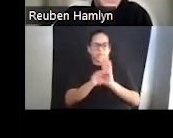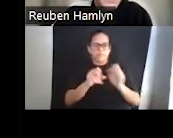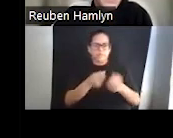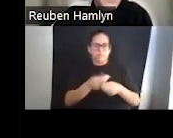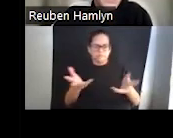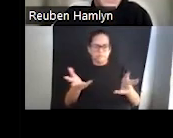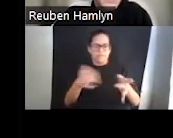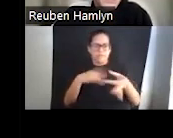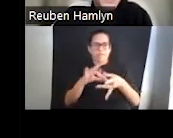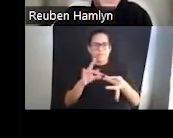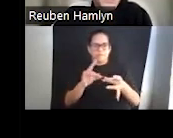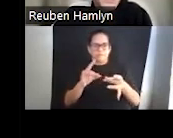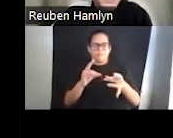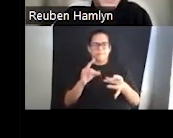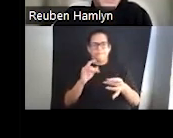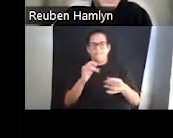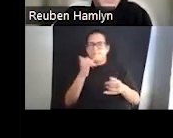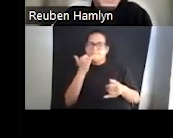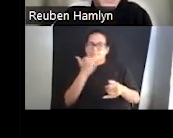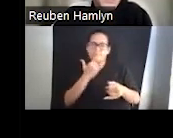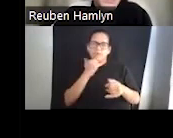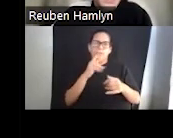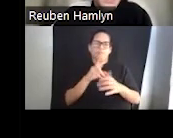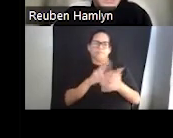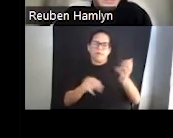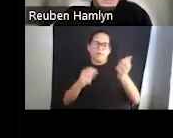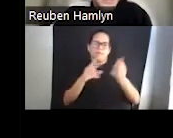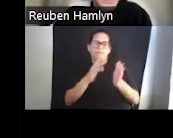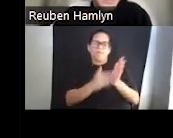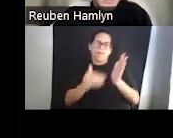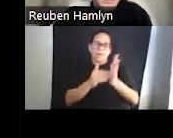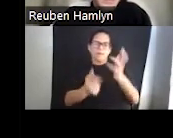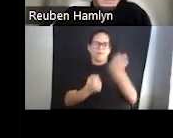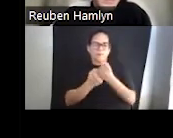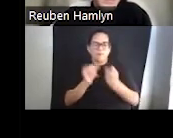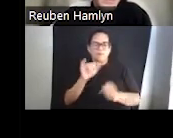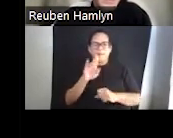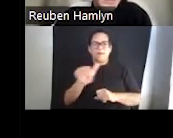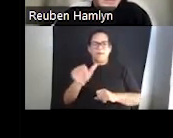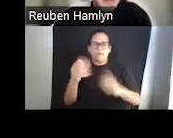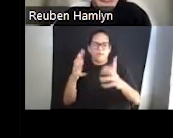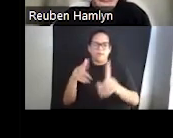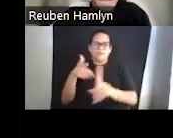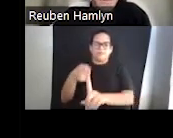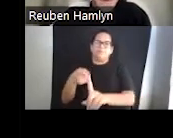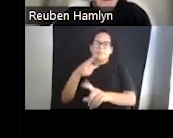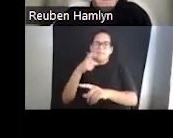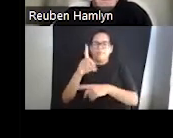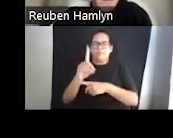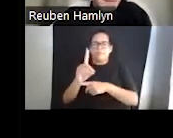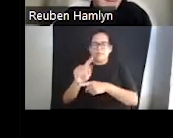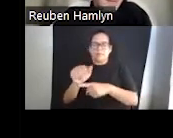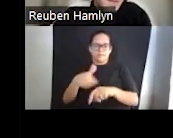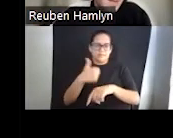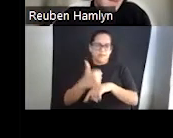was mentioning, inadvertently or directly reinforce these biases that already exist because of the data sets